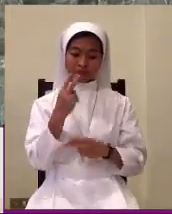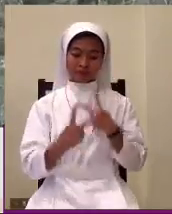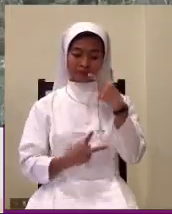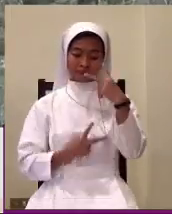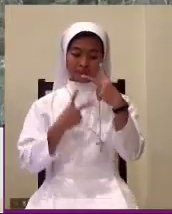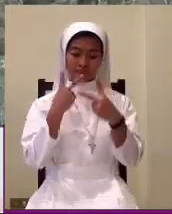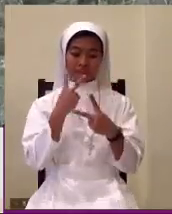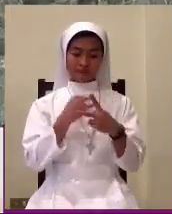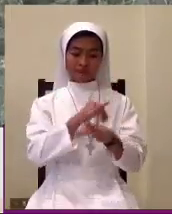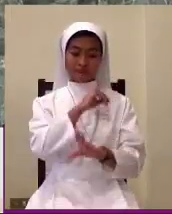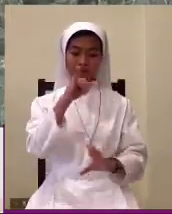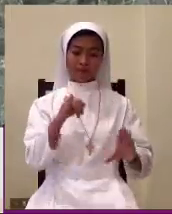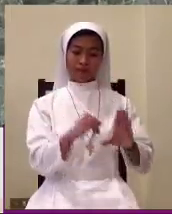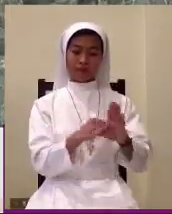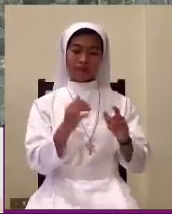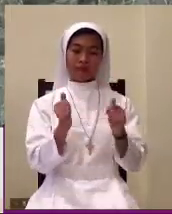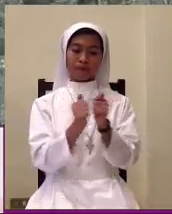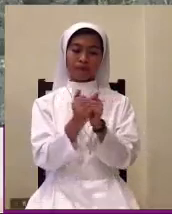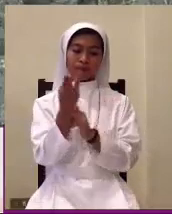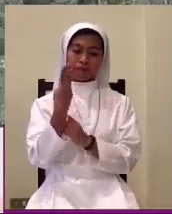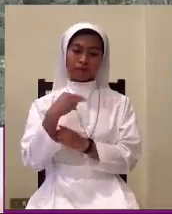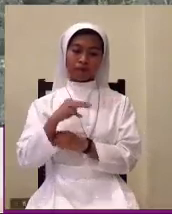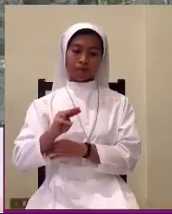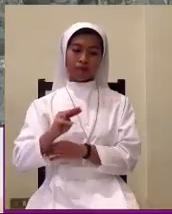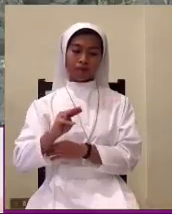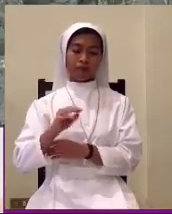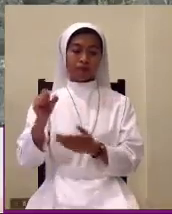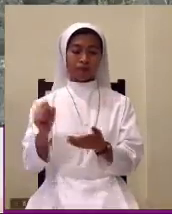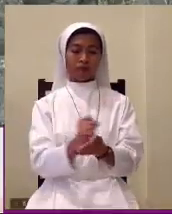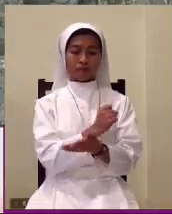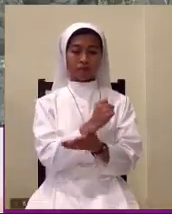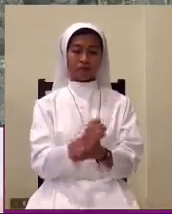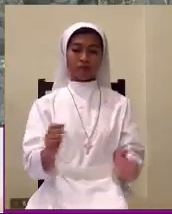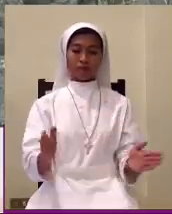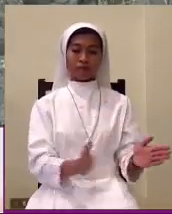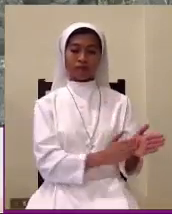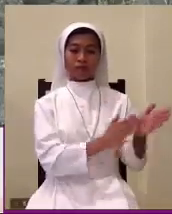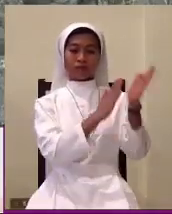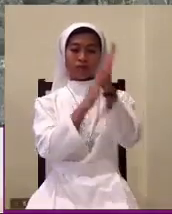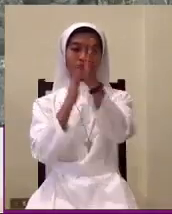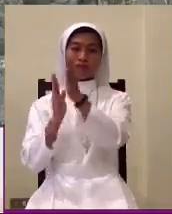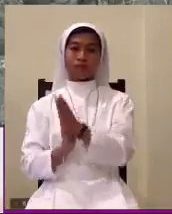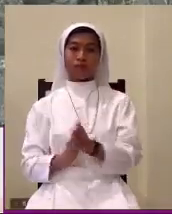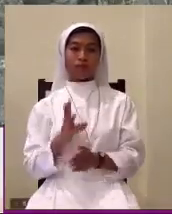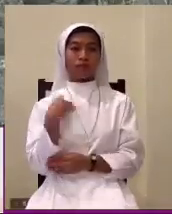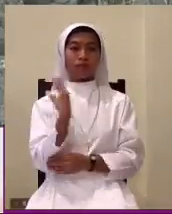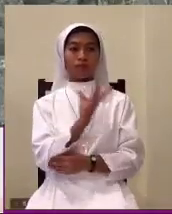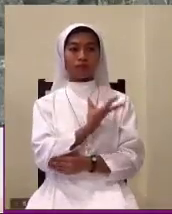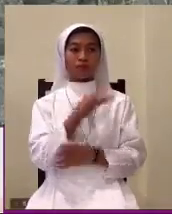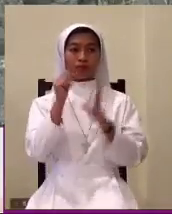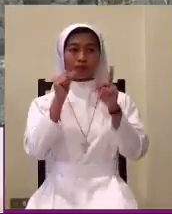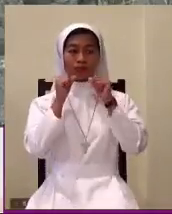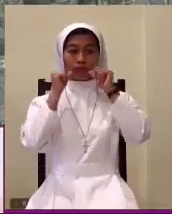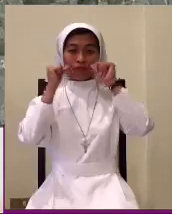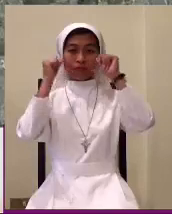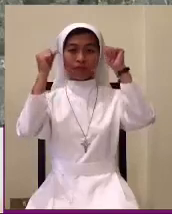with theirs in one chorus of exultant praise as we